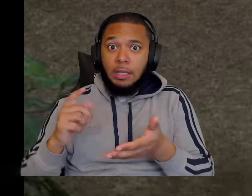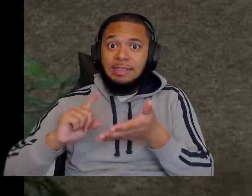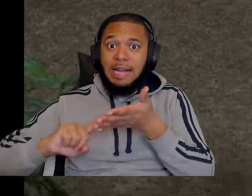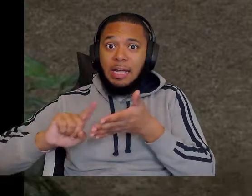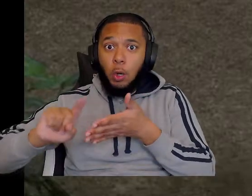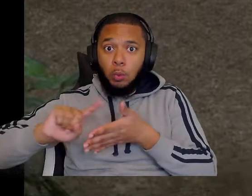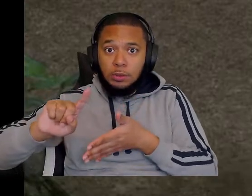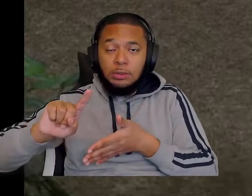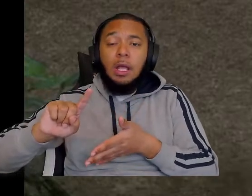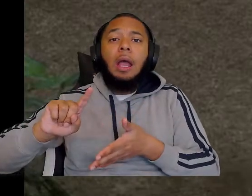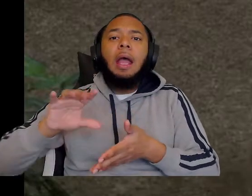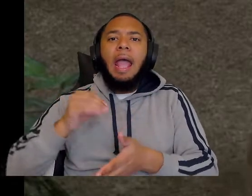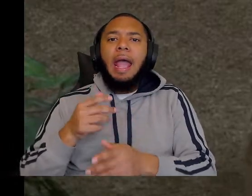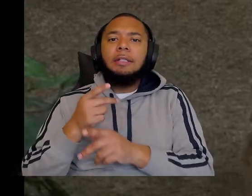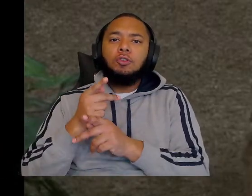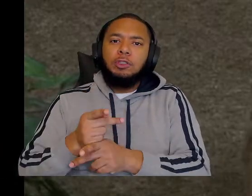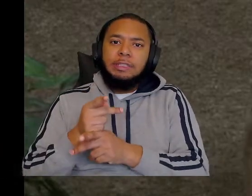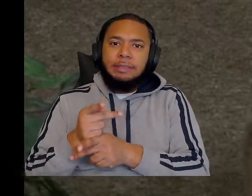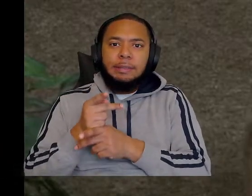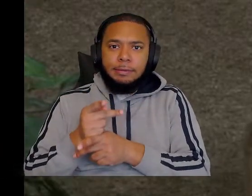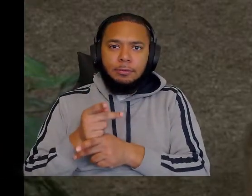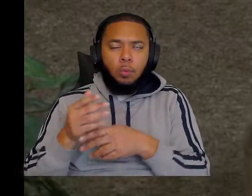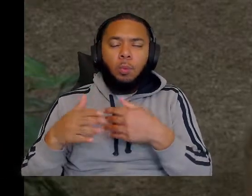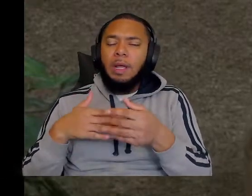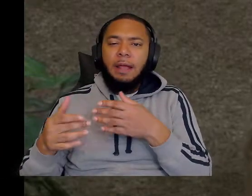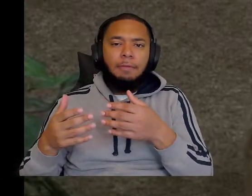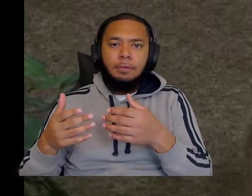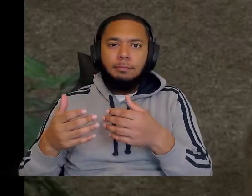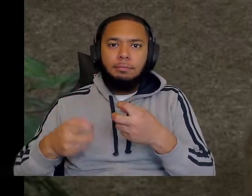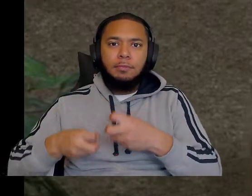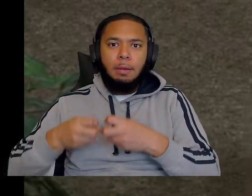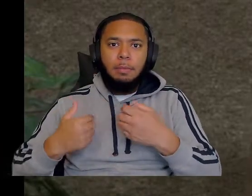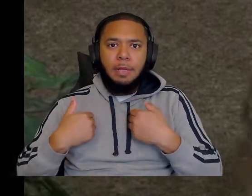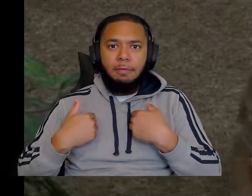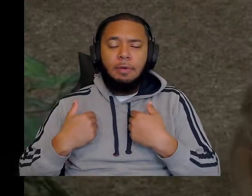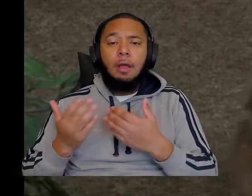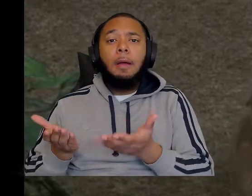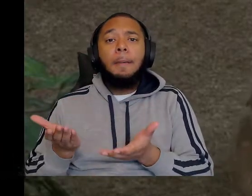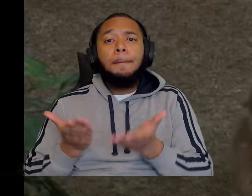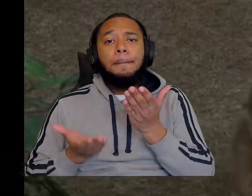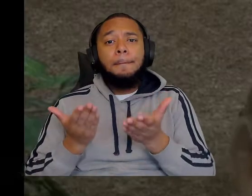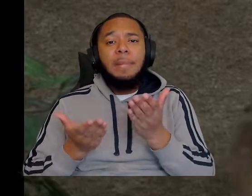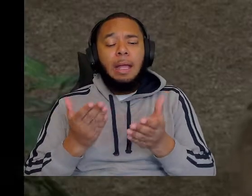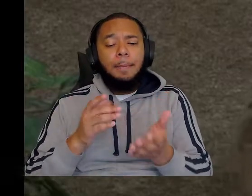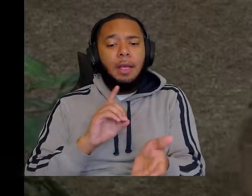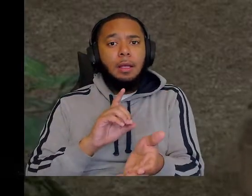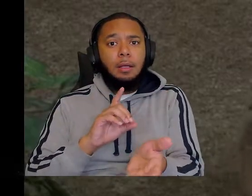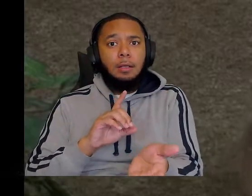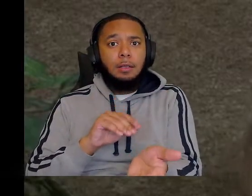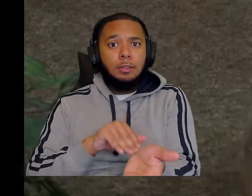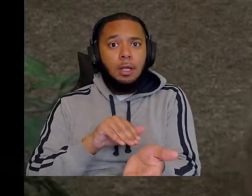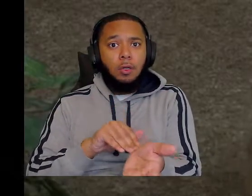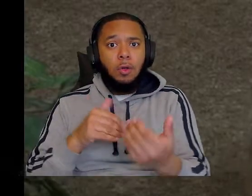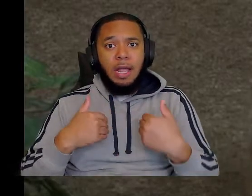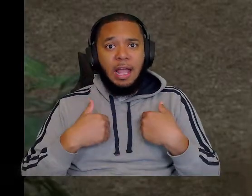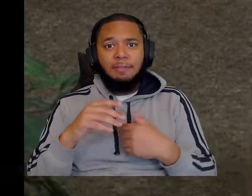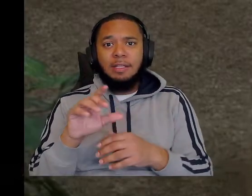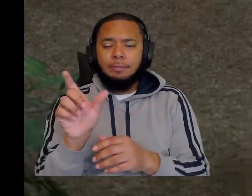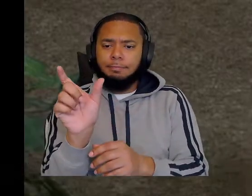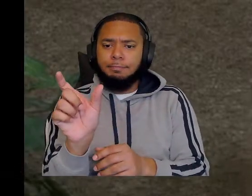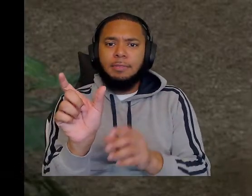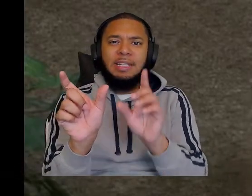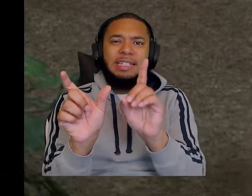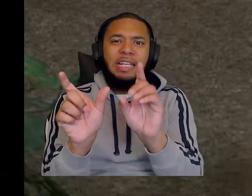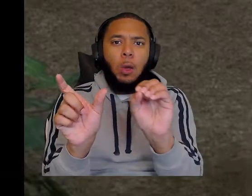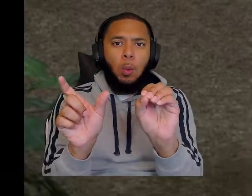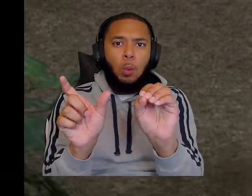medical conditions. Now, you might see a doctor who has DO at the end of his or her name. That